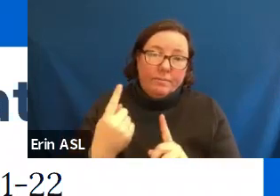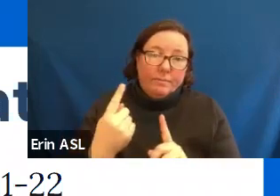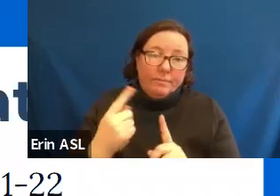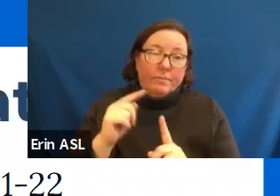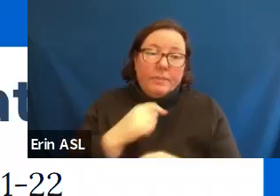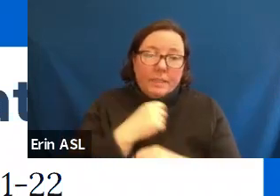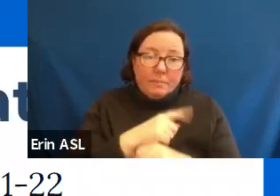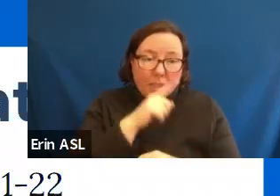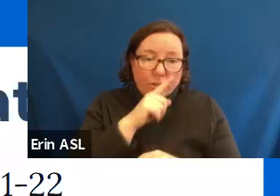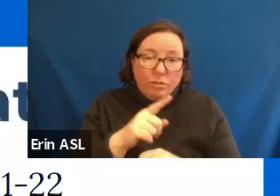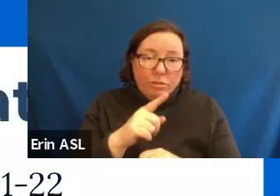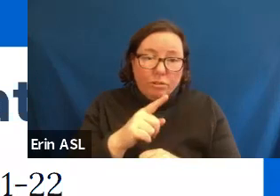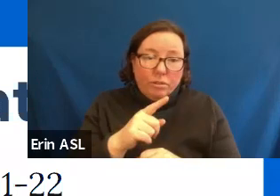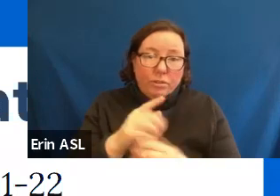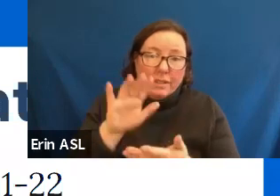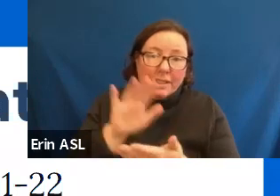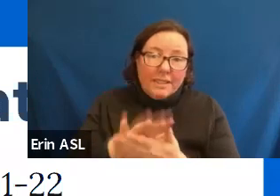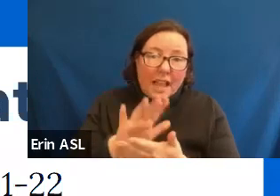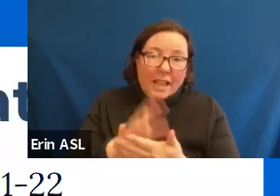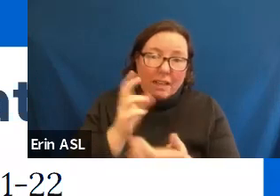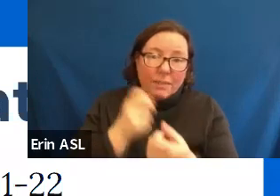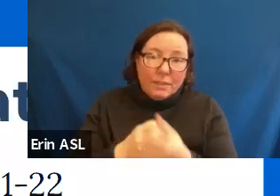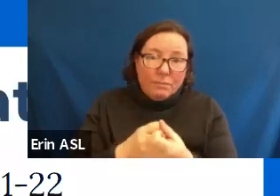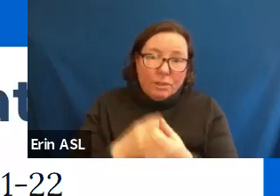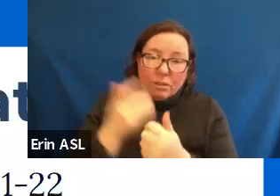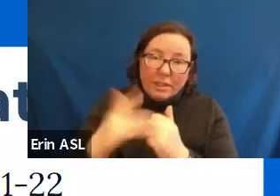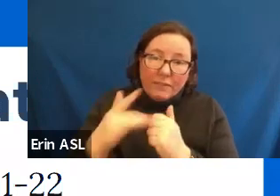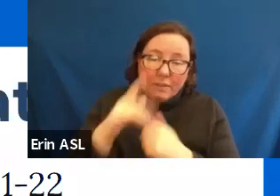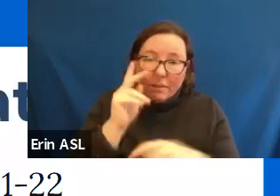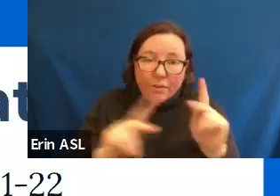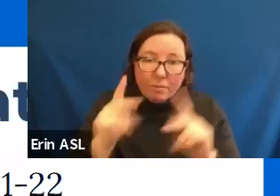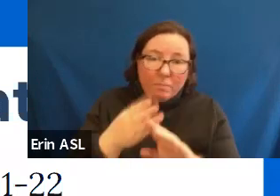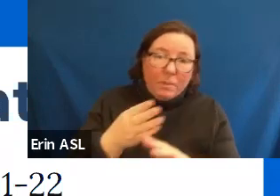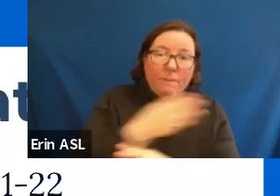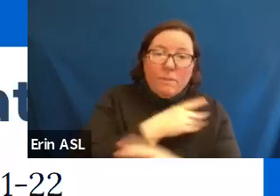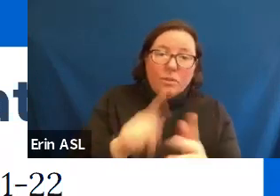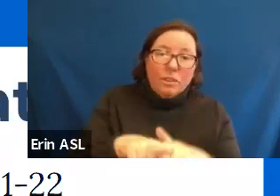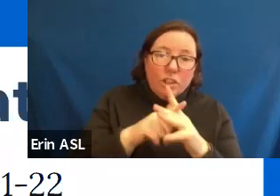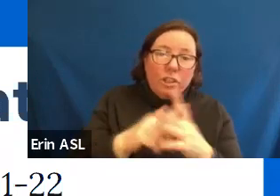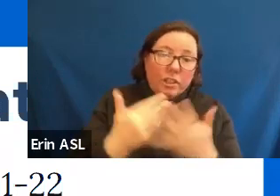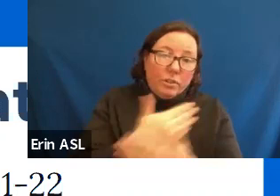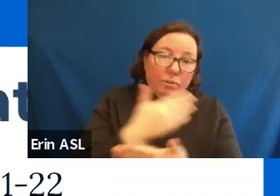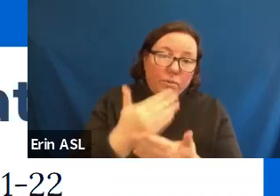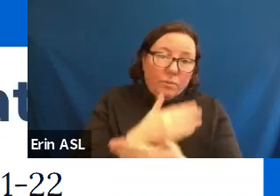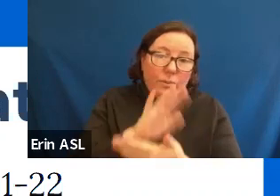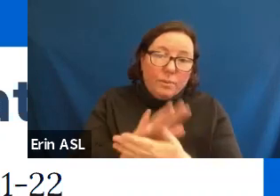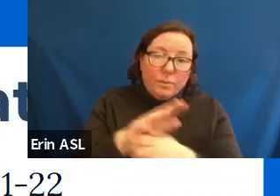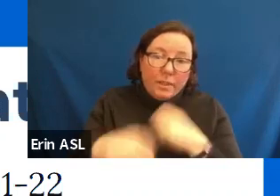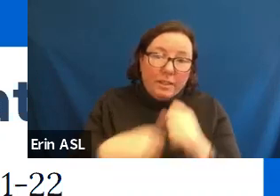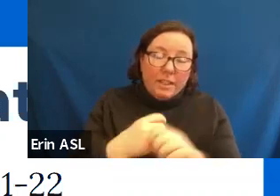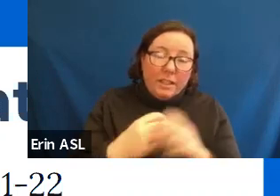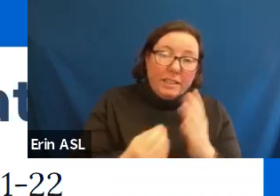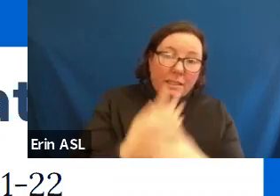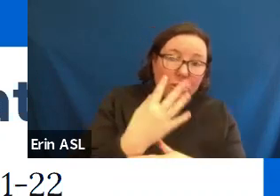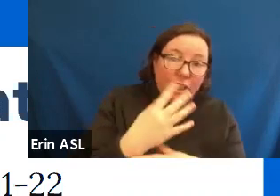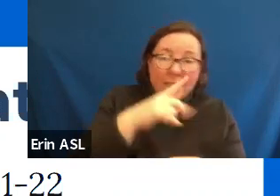ensure that there was academic support for students prior to the start of the new school year. So during the spring and during the